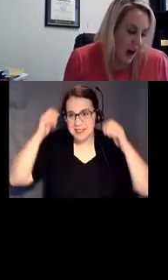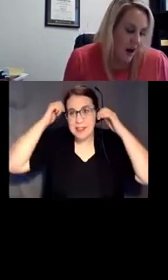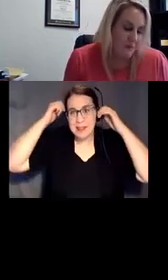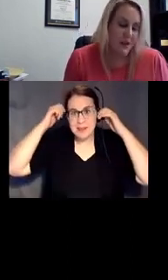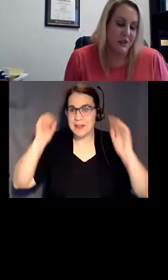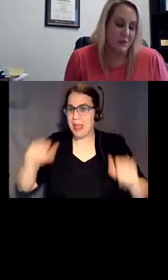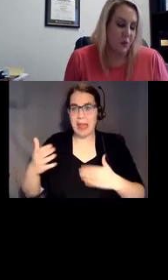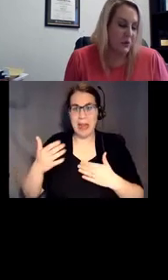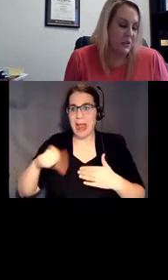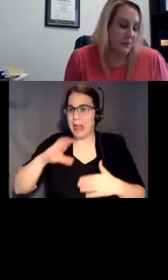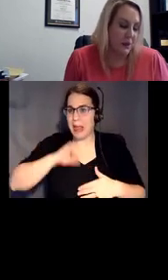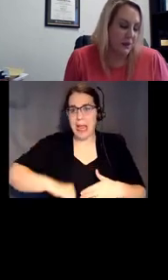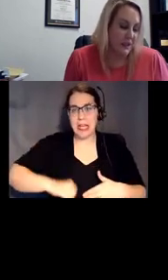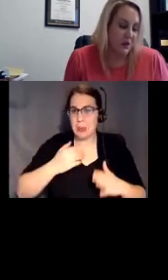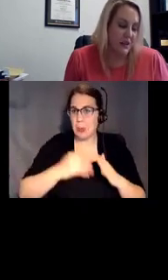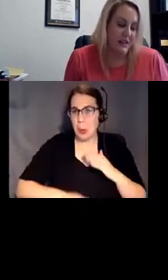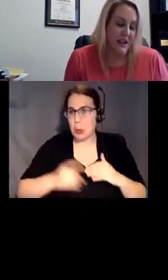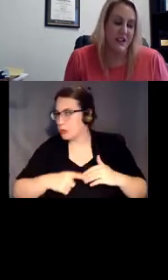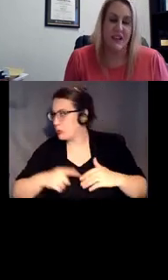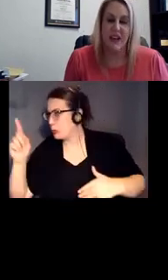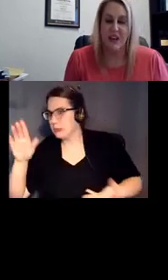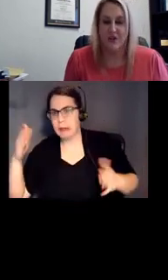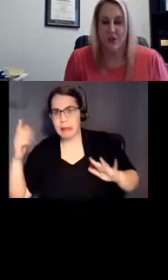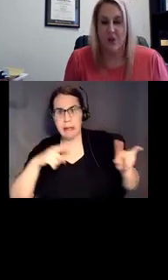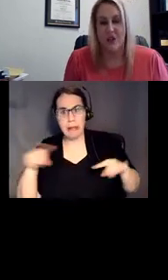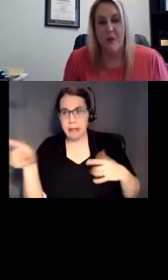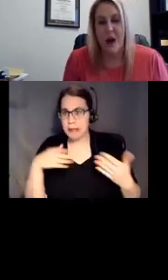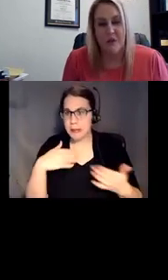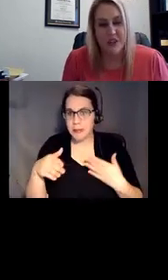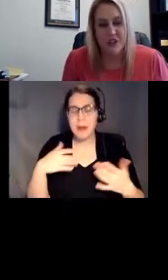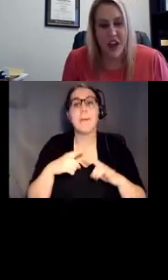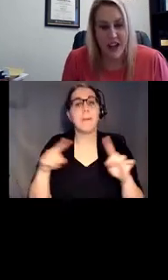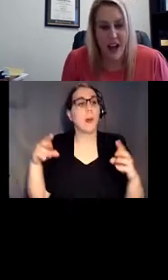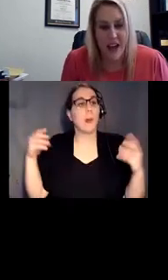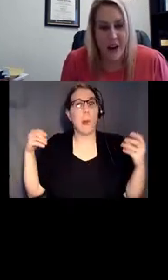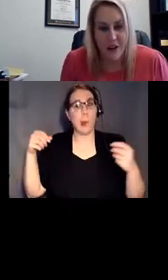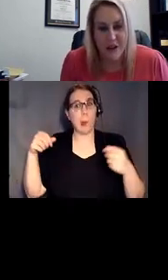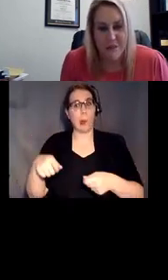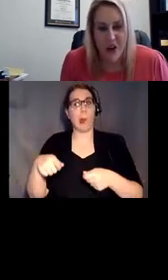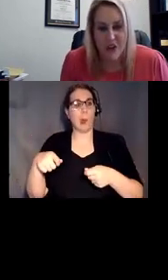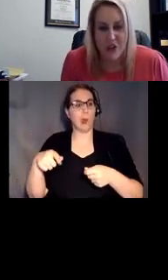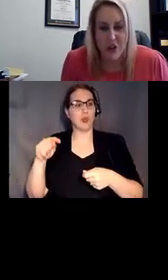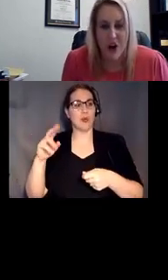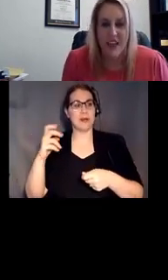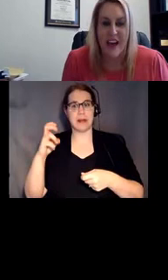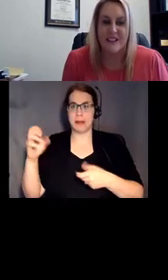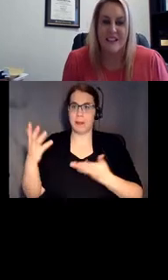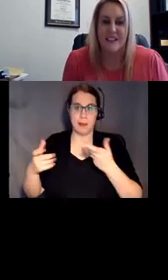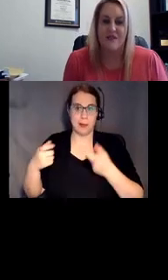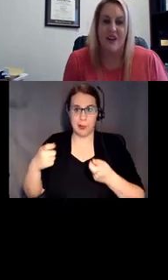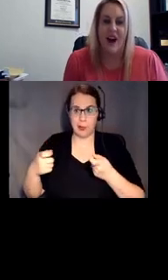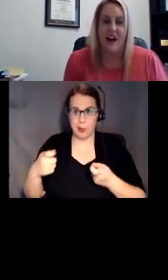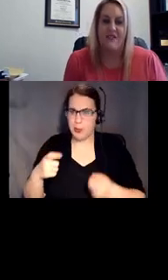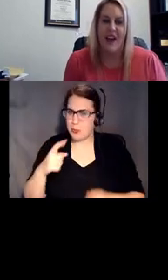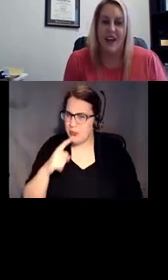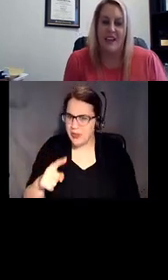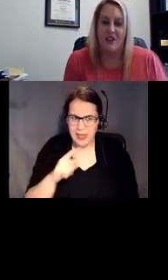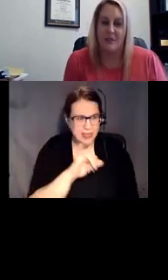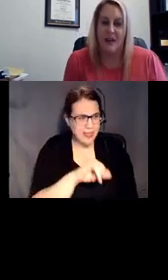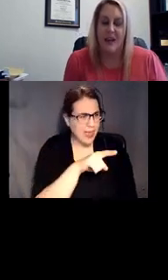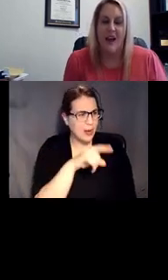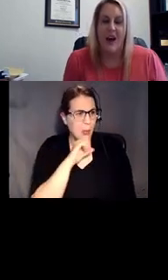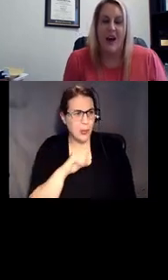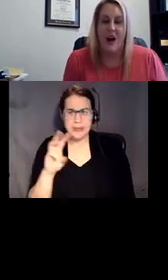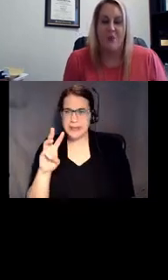trust, but a pooled supplemental needs organization can control it. You might want to check. I really am not sure on that 65